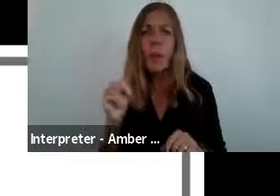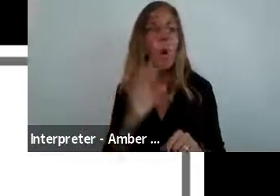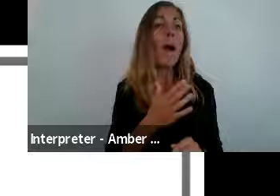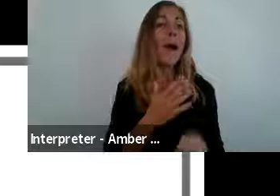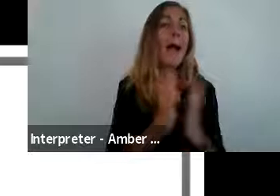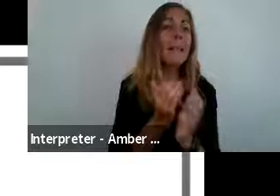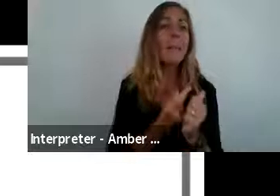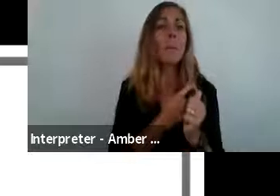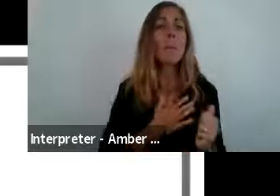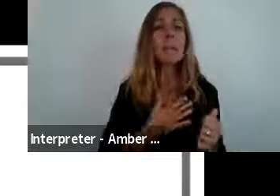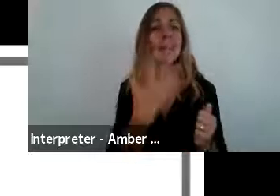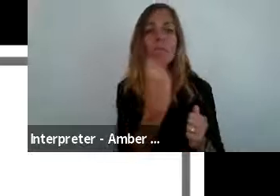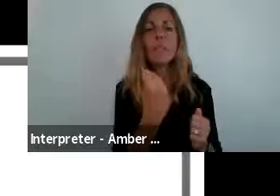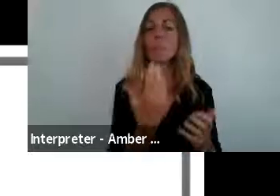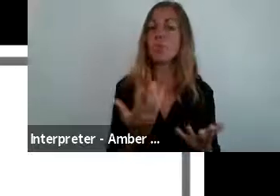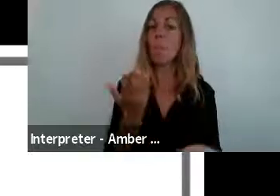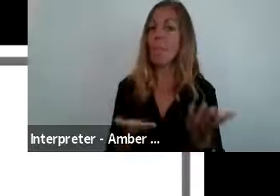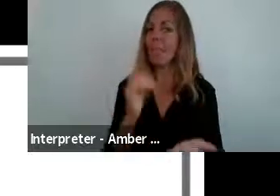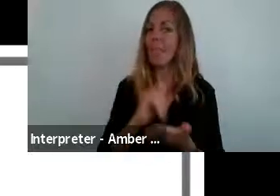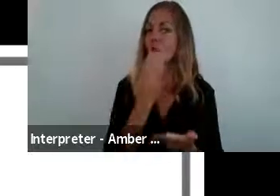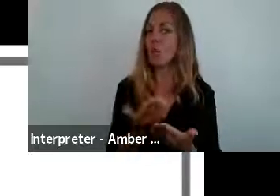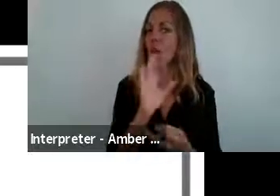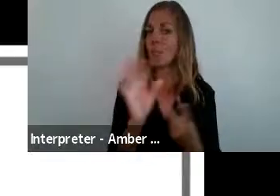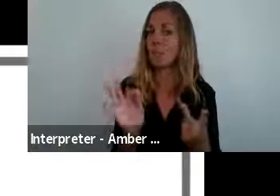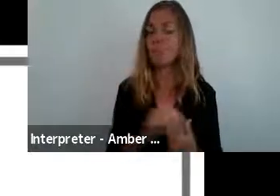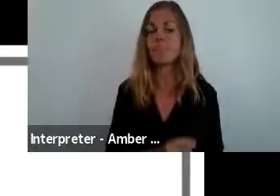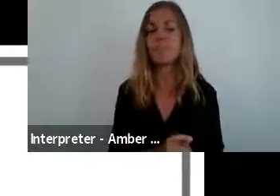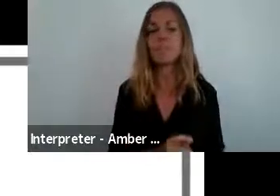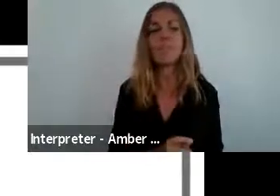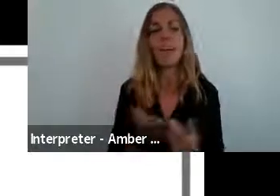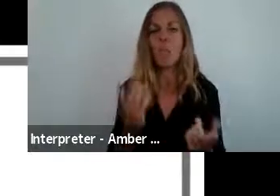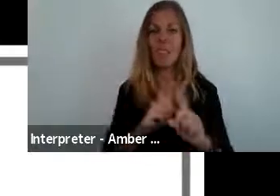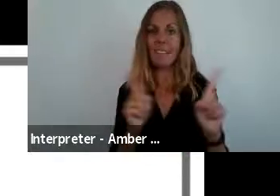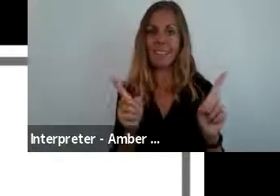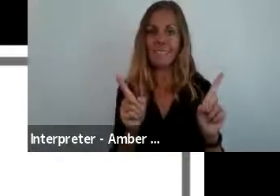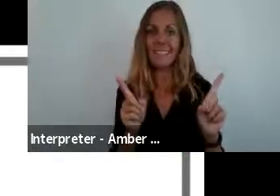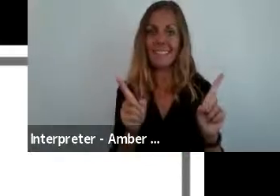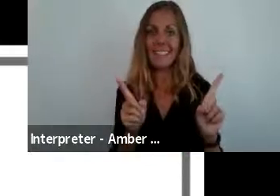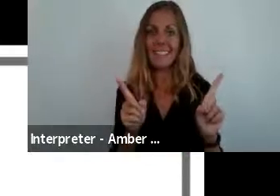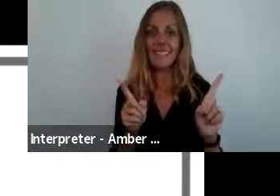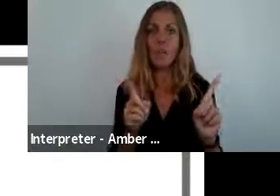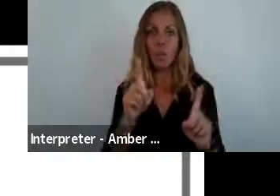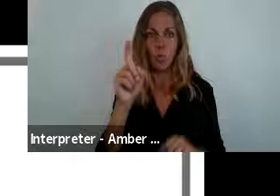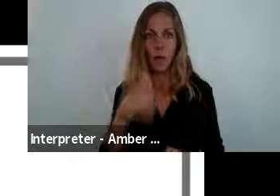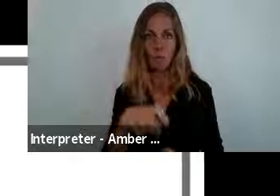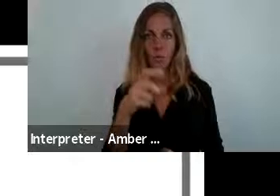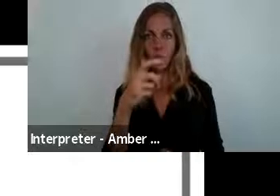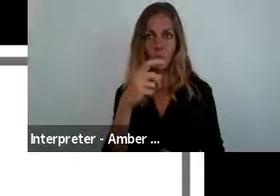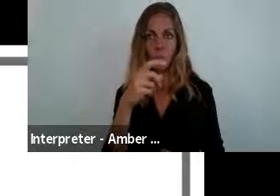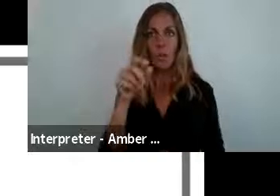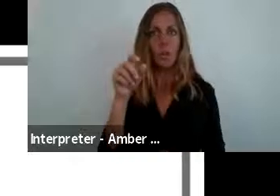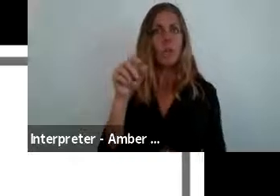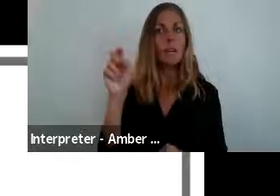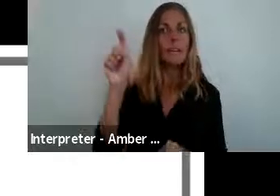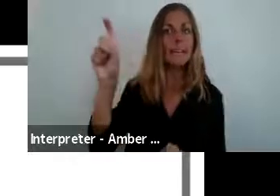feature might be a good option. The difference in using this is that you actually have to see it in speaker view